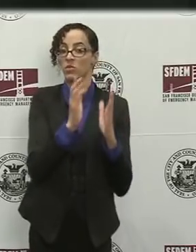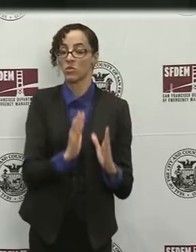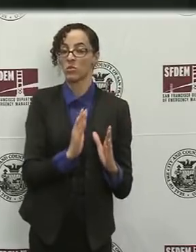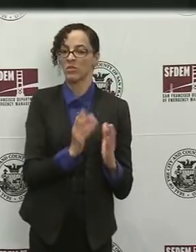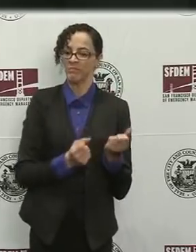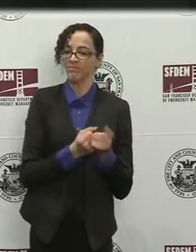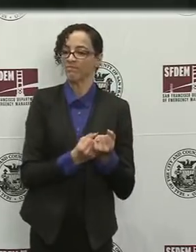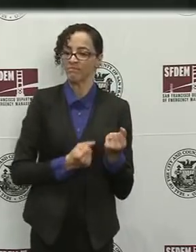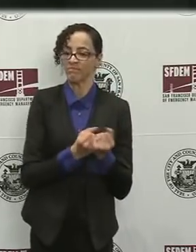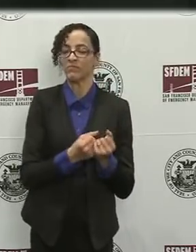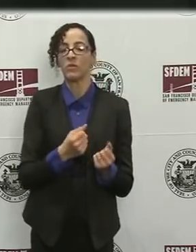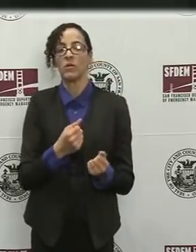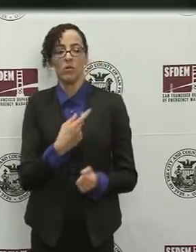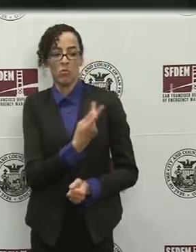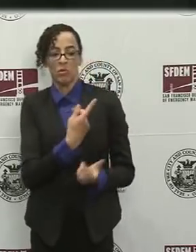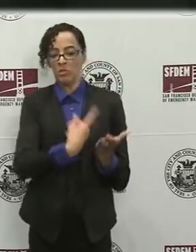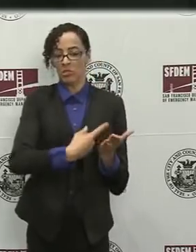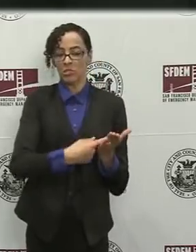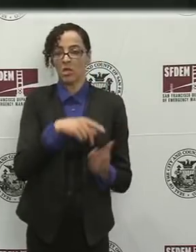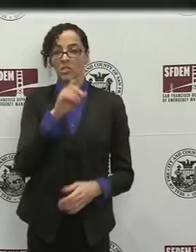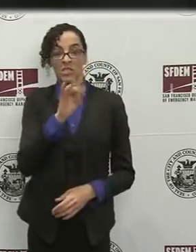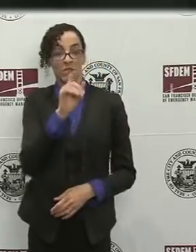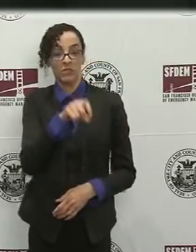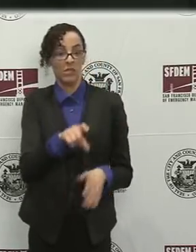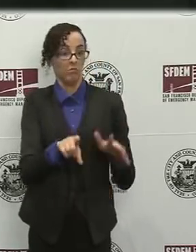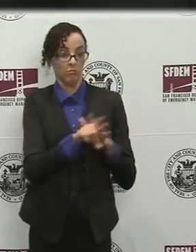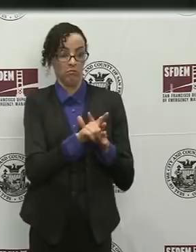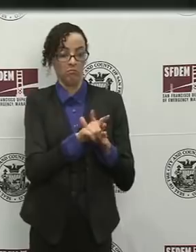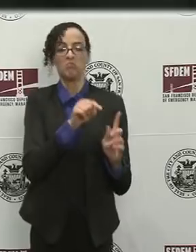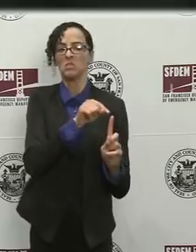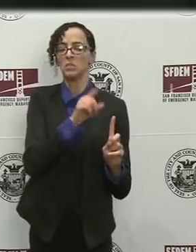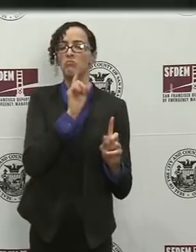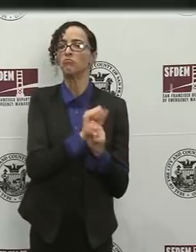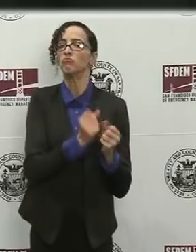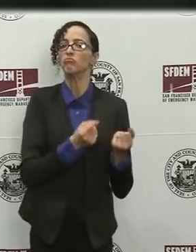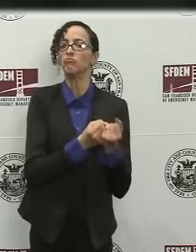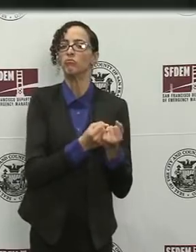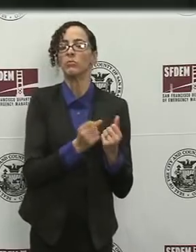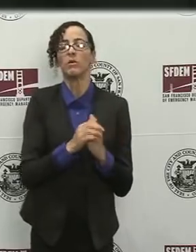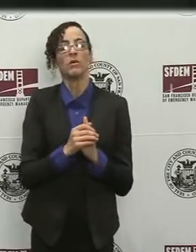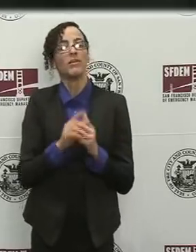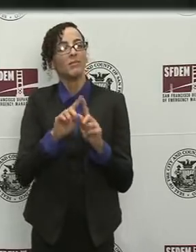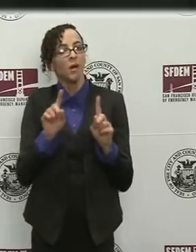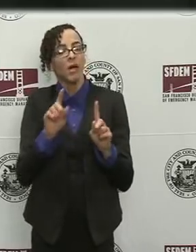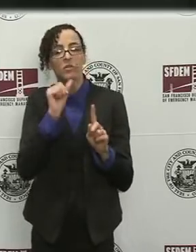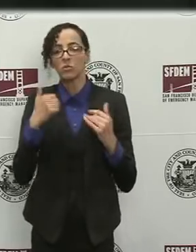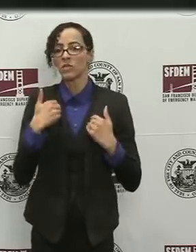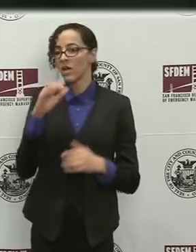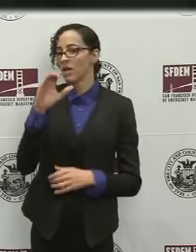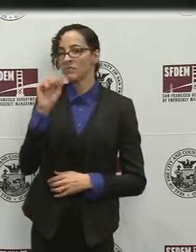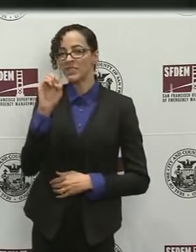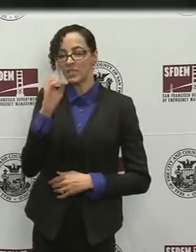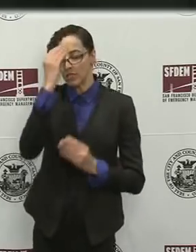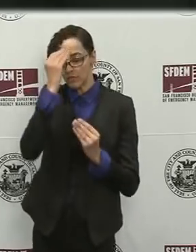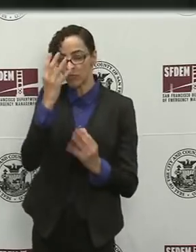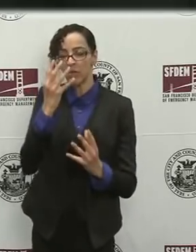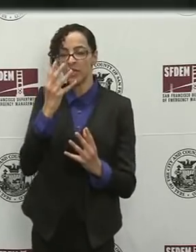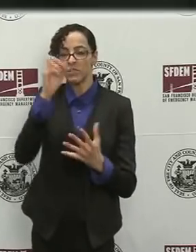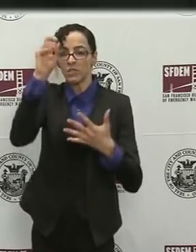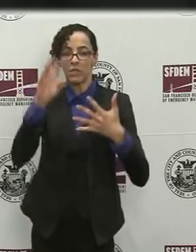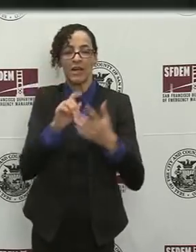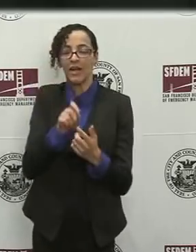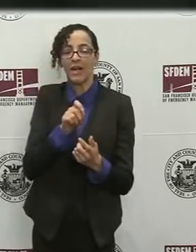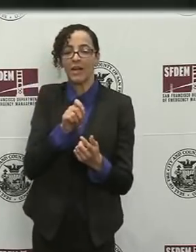to, if the need arises, he is supportive. I don't have those cases in terms of the details to discuss the merits of either of